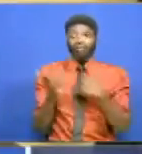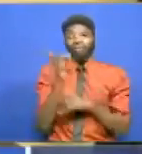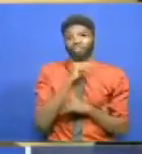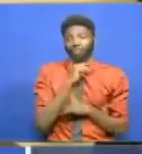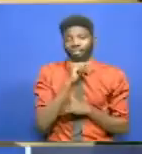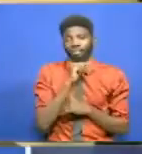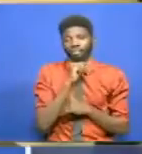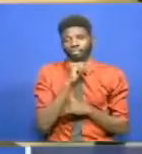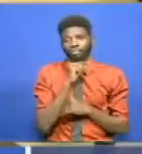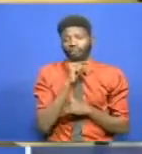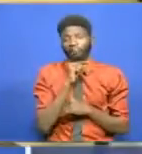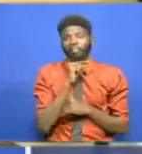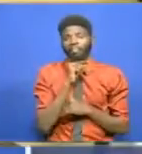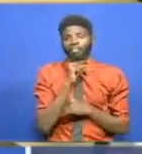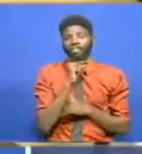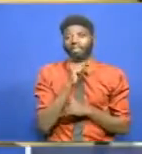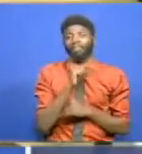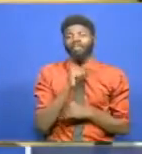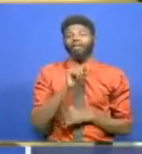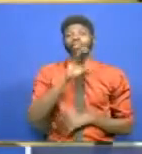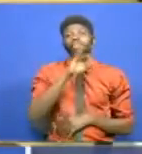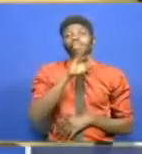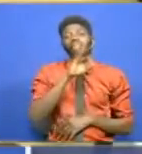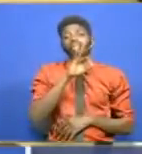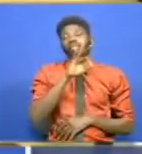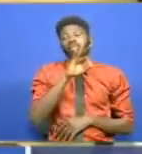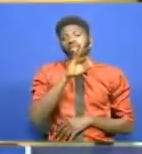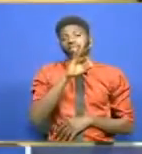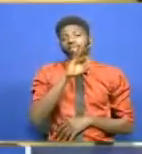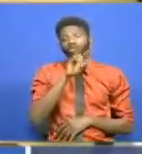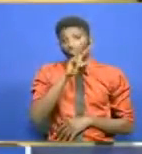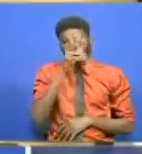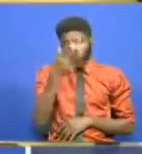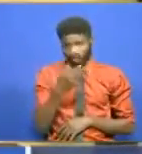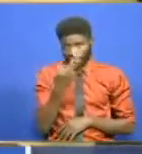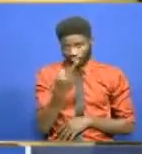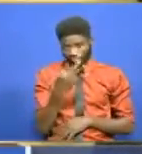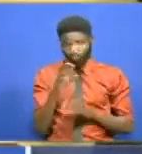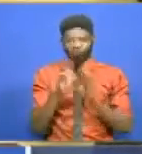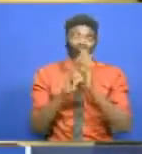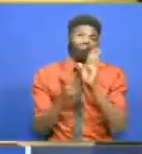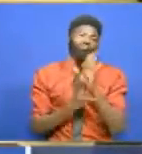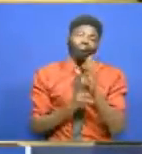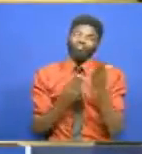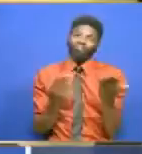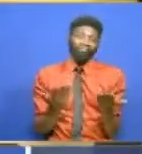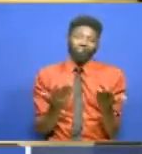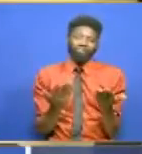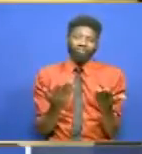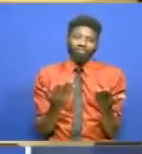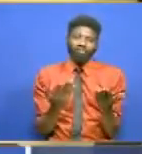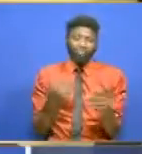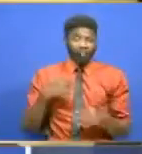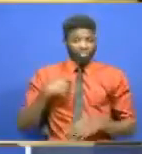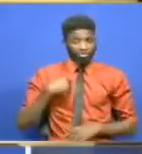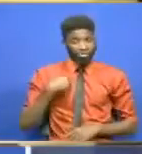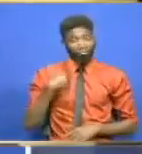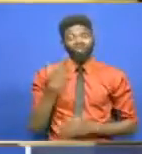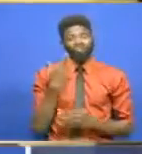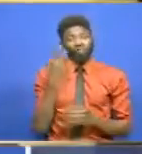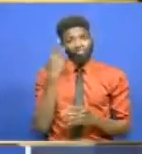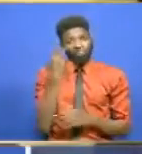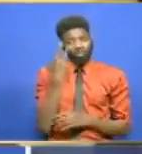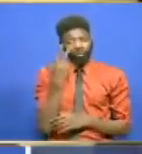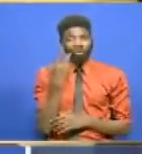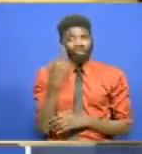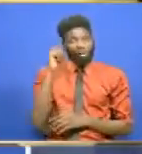to legislate on their third rule in Parliament, representation. In my view, I think that if we are not going to